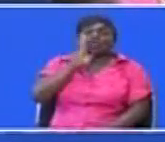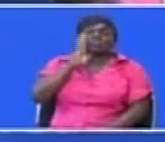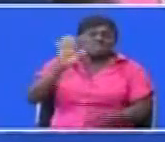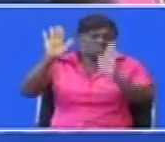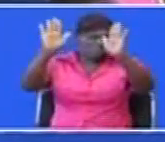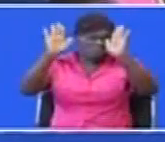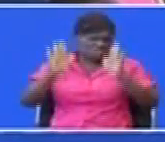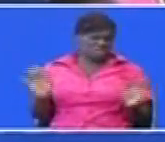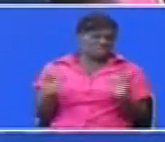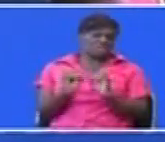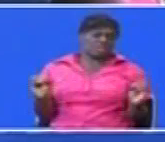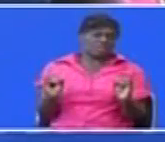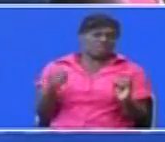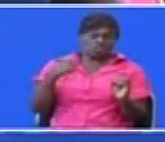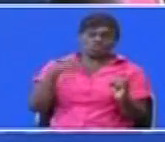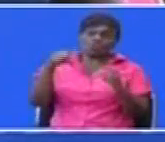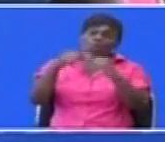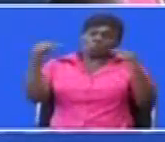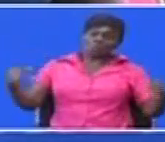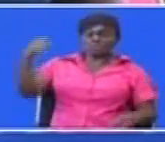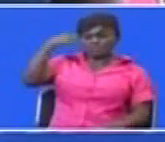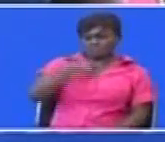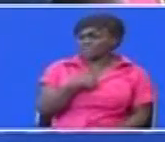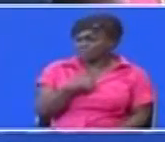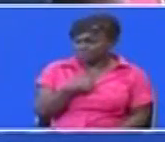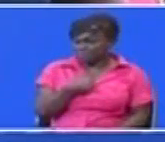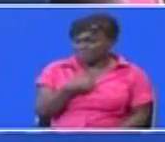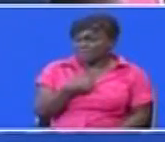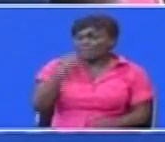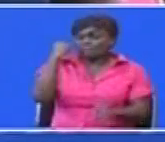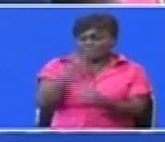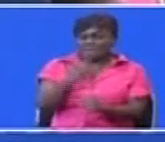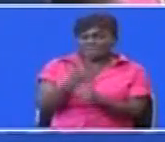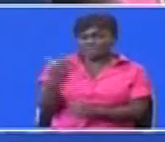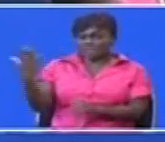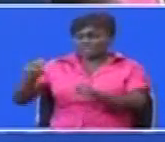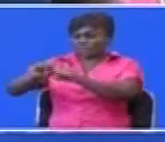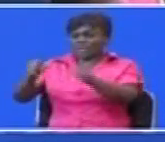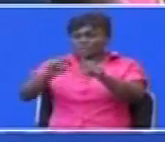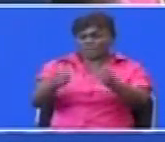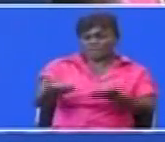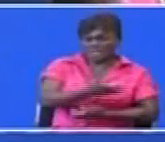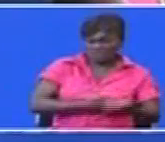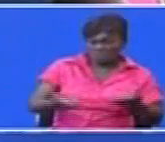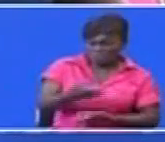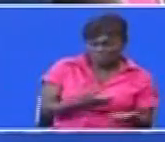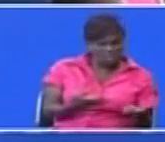haja ya kunipinga na kufanya mambo ambayo inaharibu uchumi wa nchi